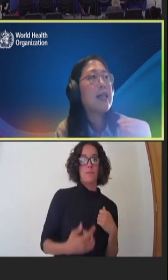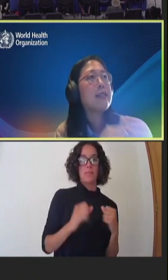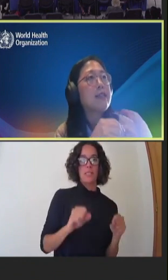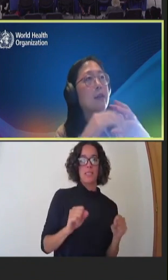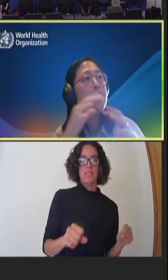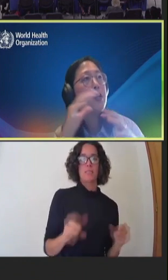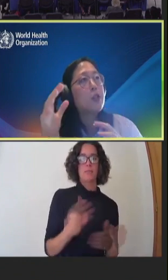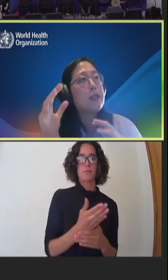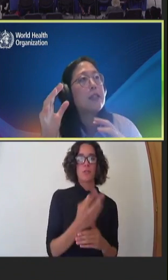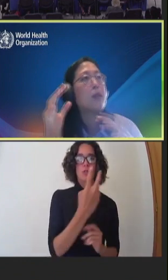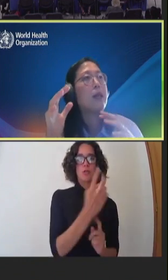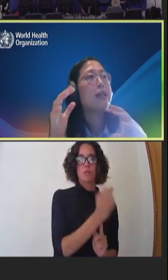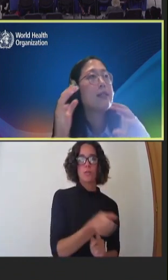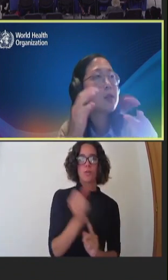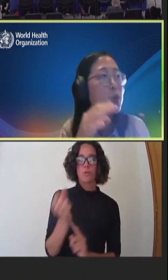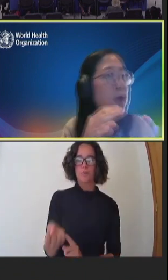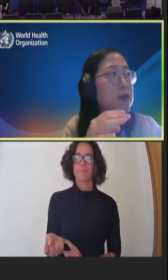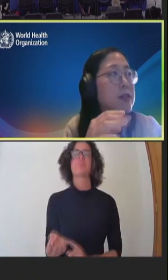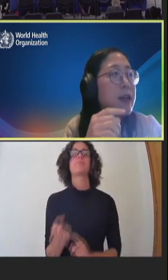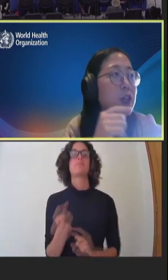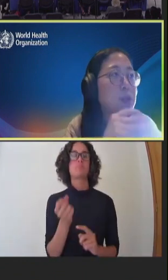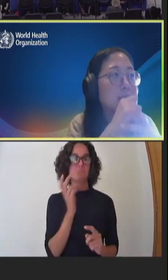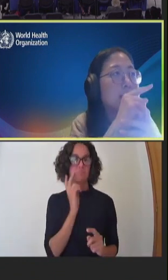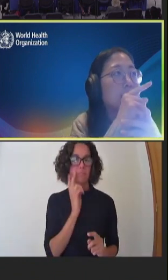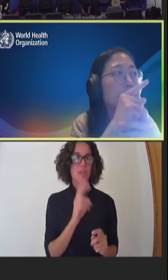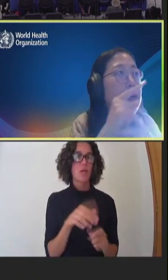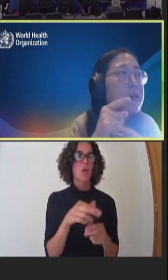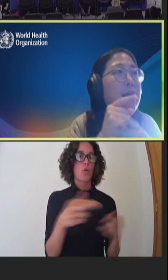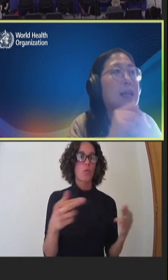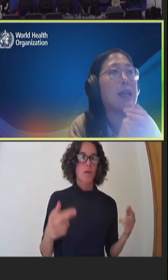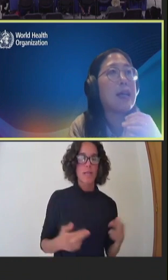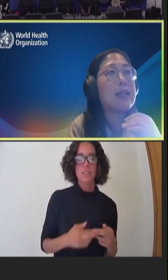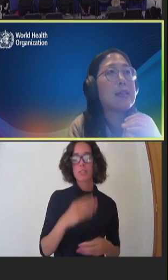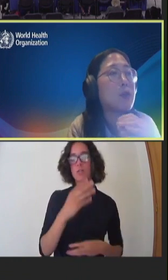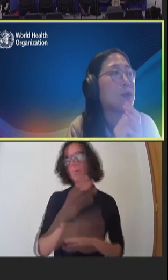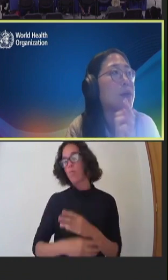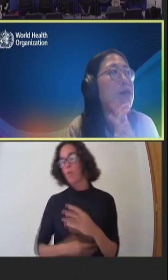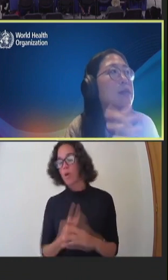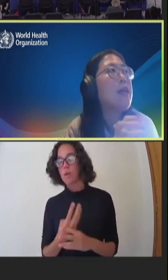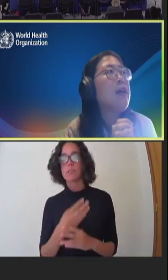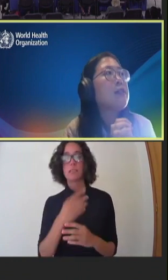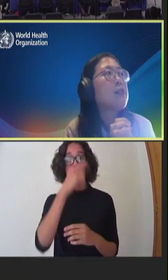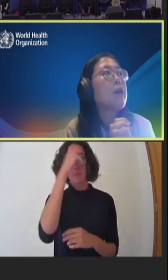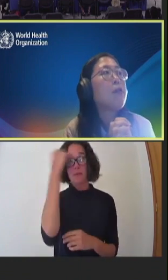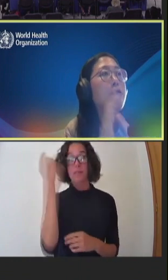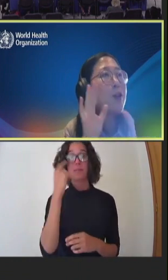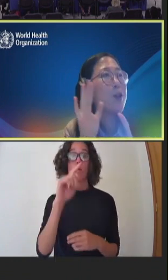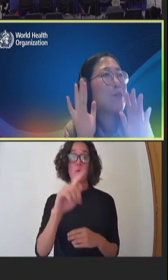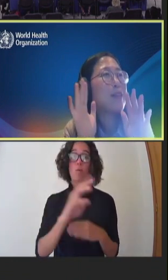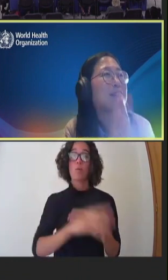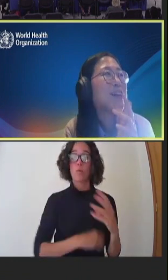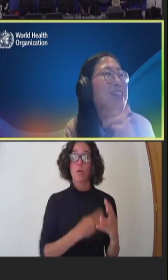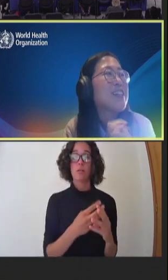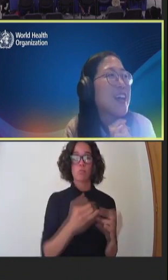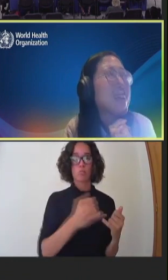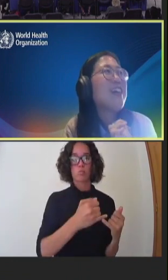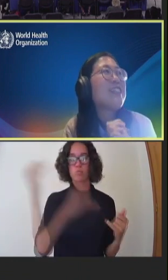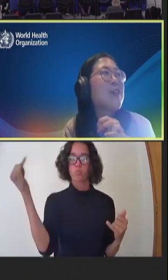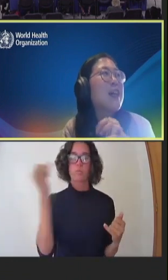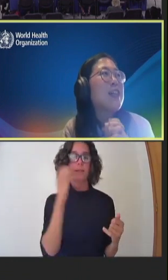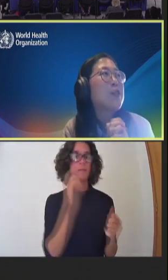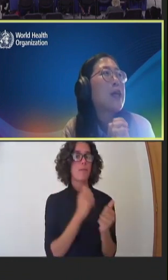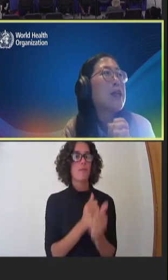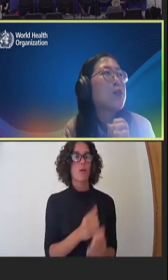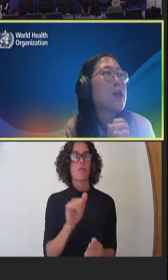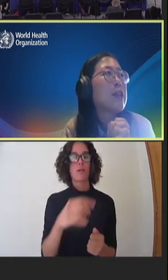lines has like regions as well as this world, and you see the black line is for the world. So if you follow that black line,